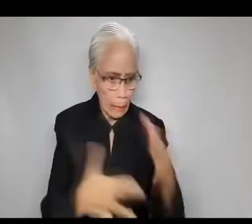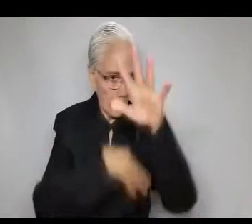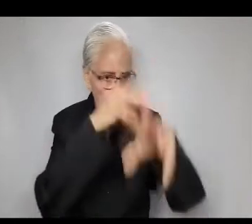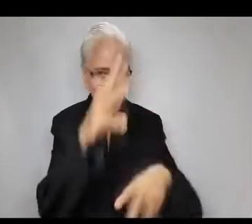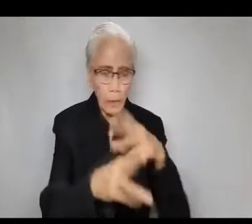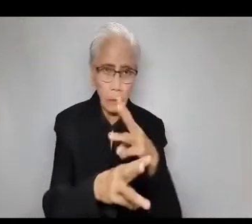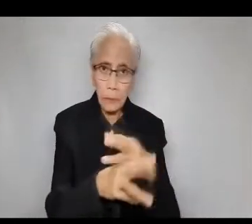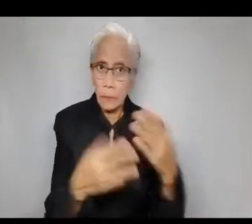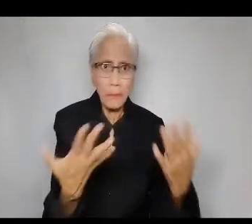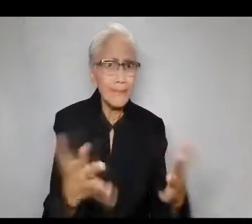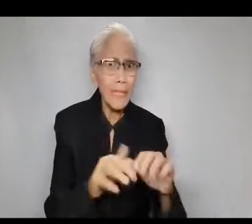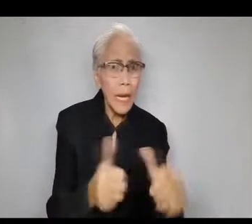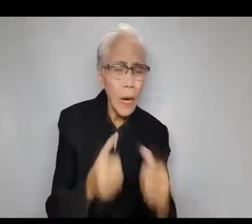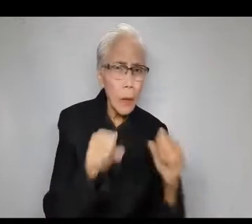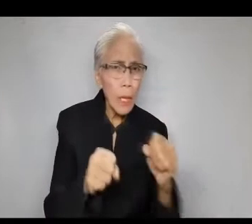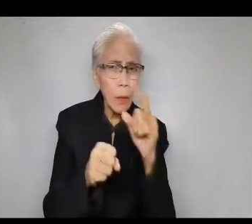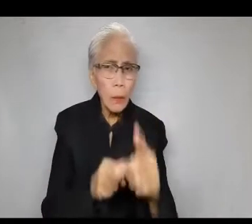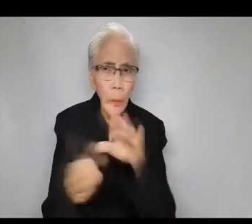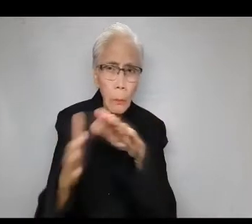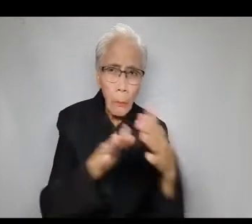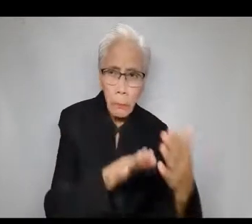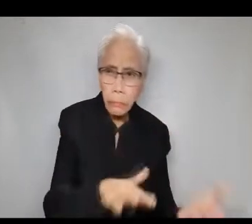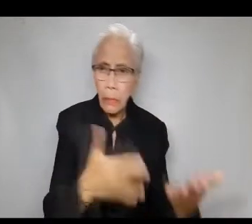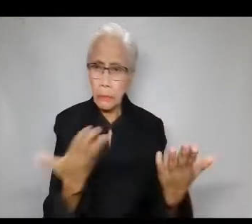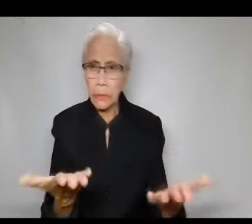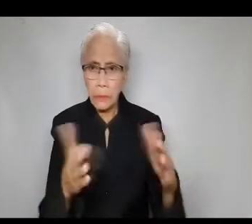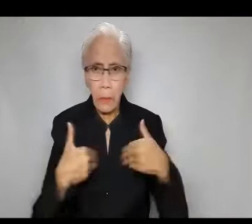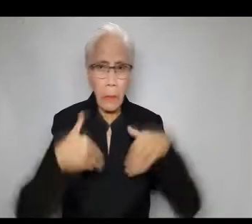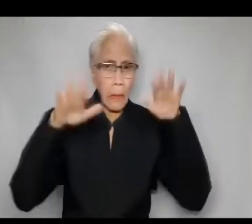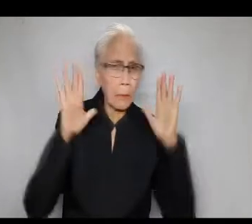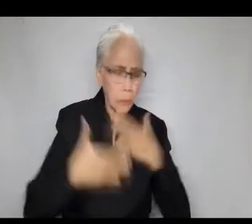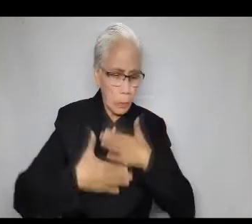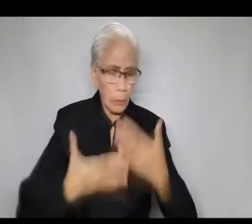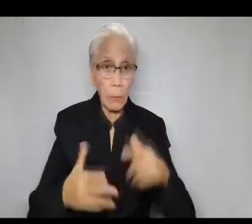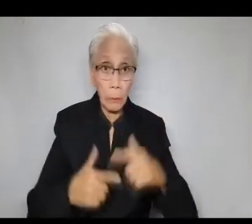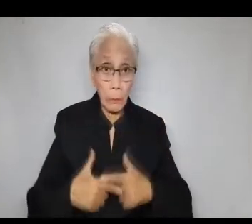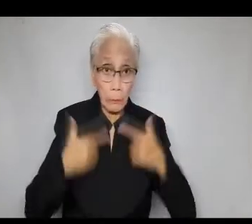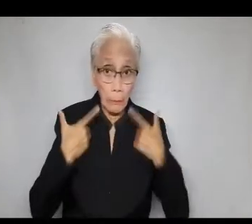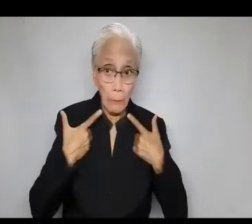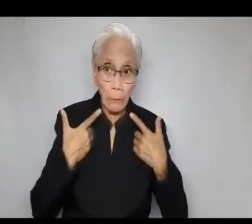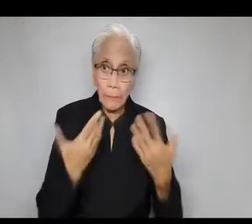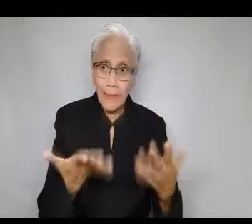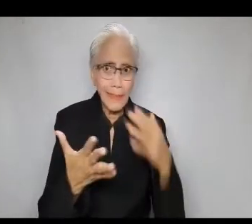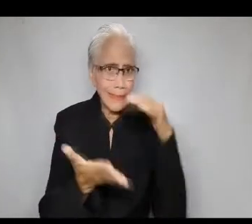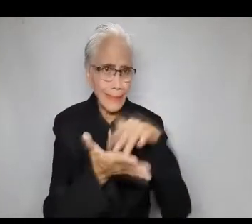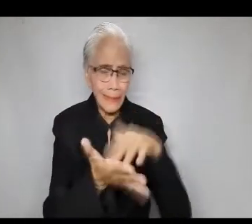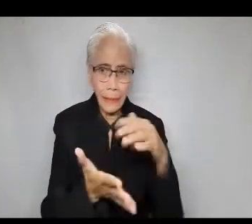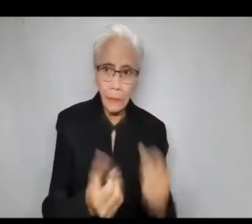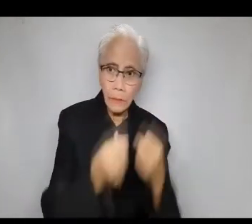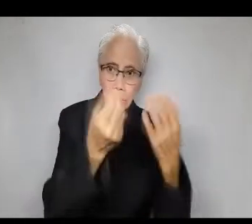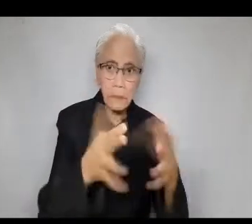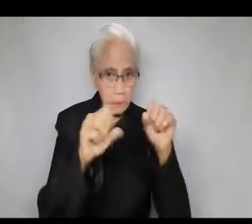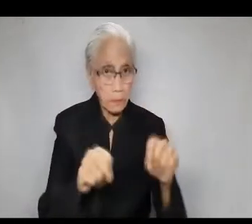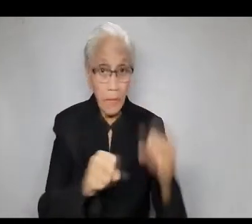world. So how can you die by just giving up the will to live? The study suggests that